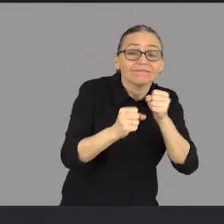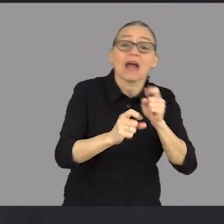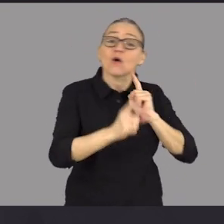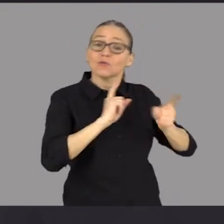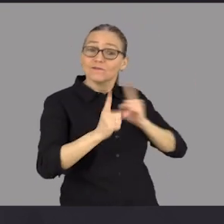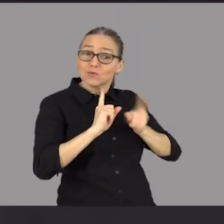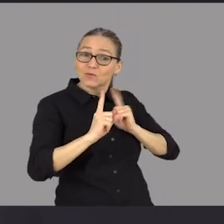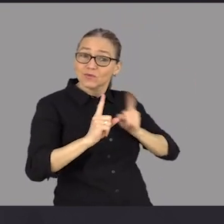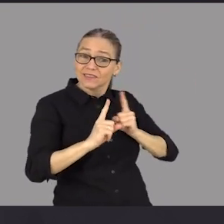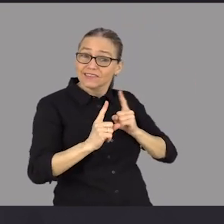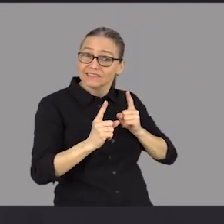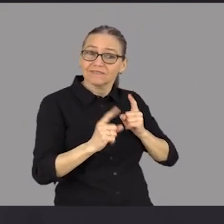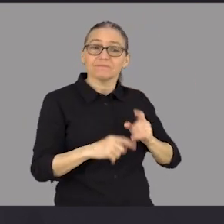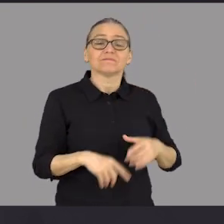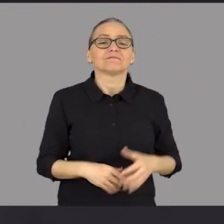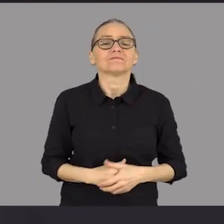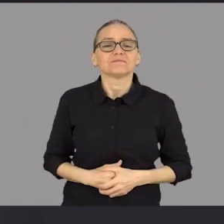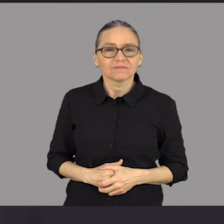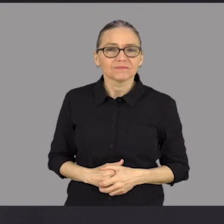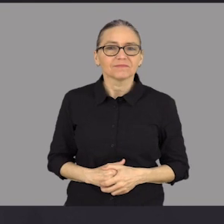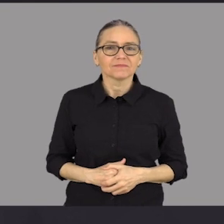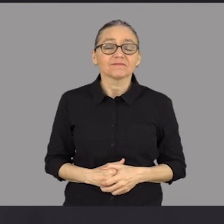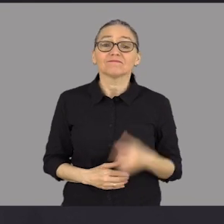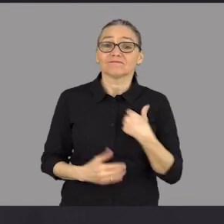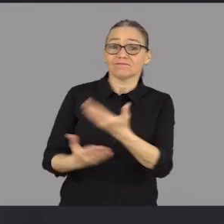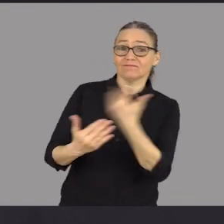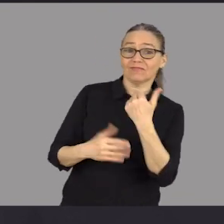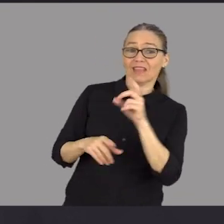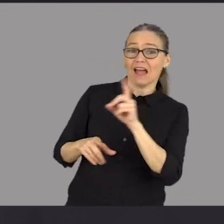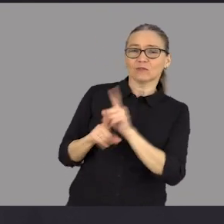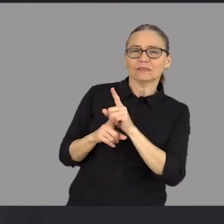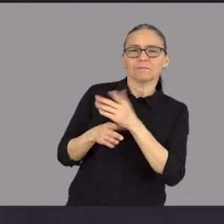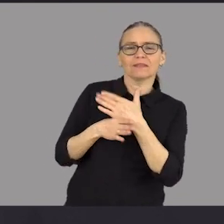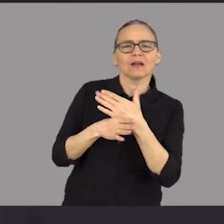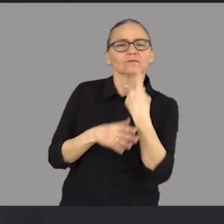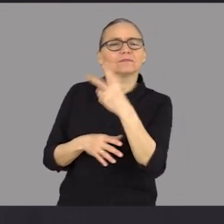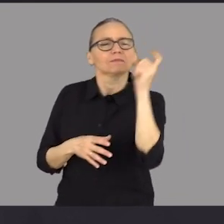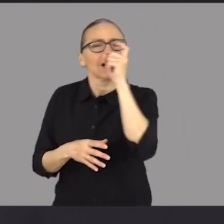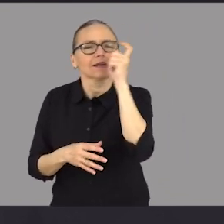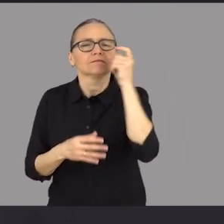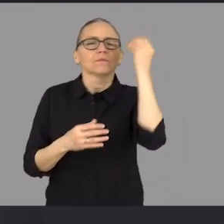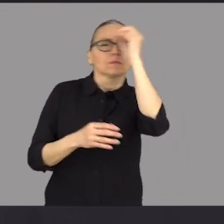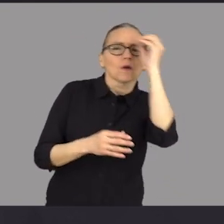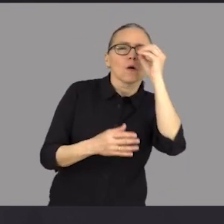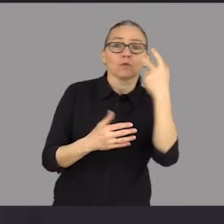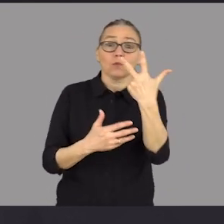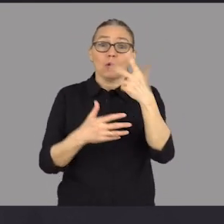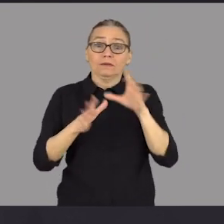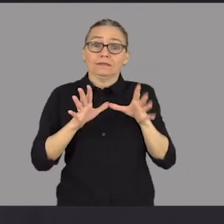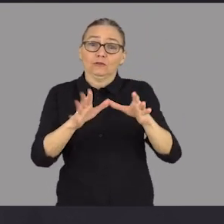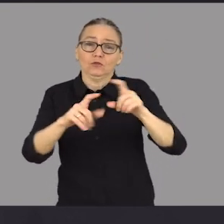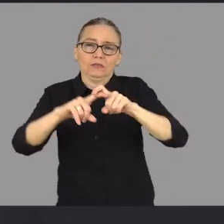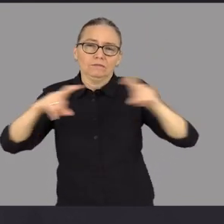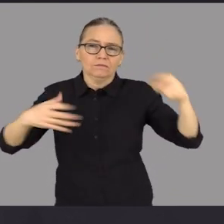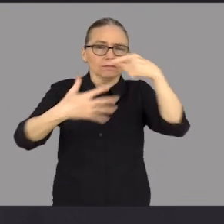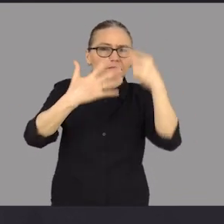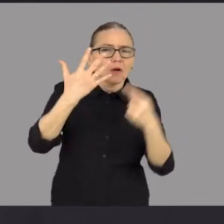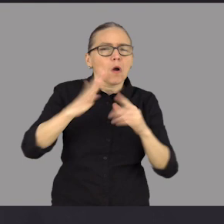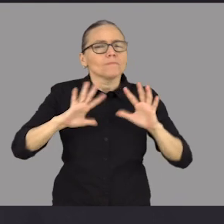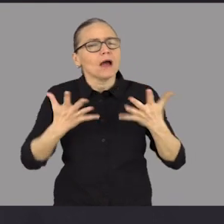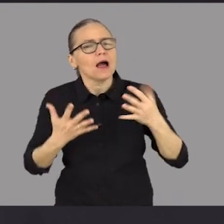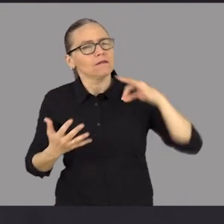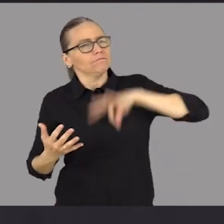interview practices. I will also invite Dave to share his experiences and insights around all three of